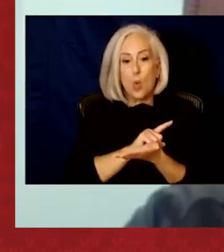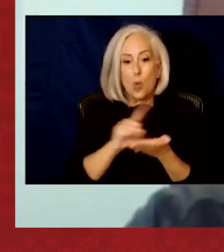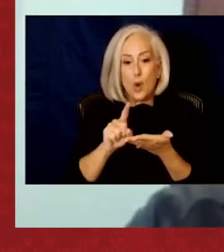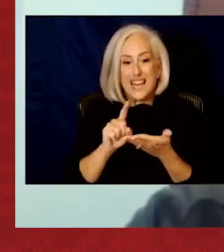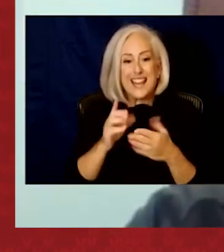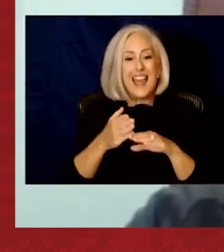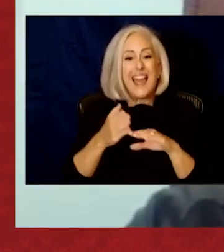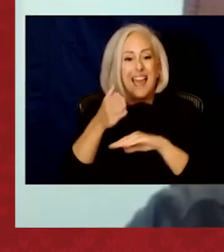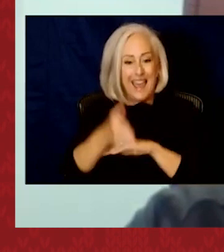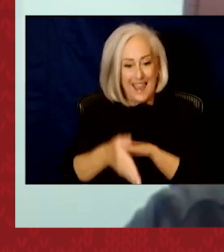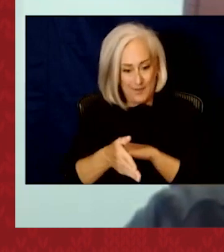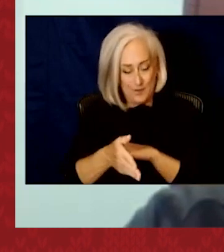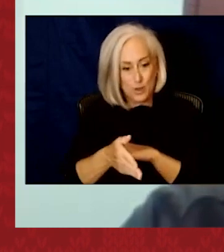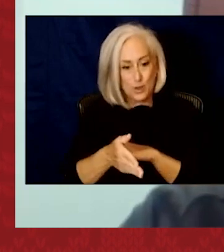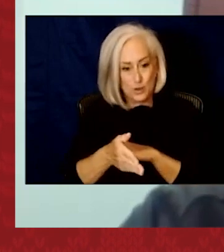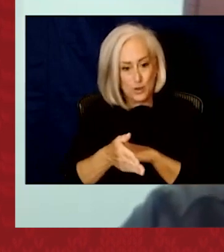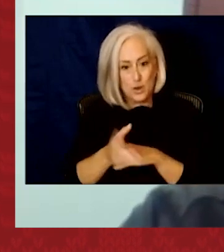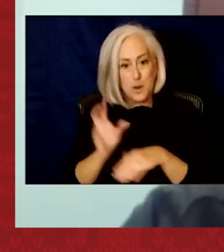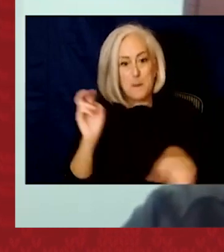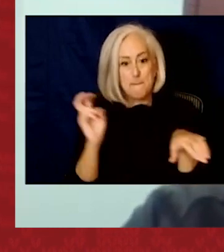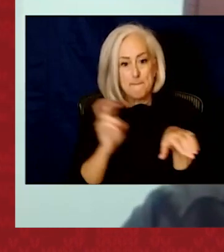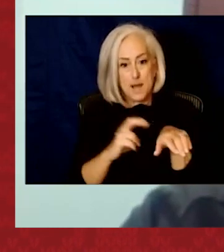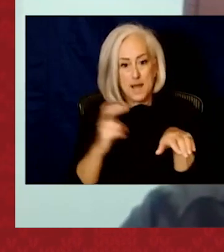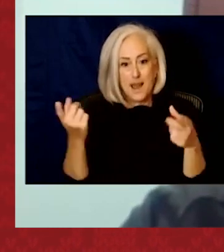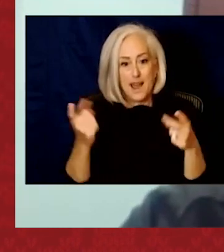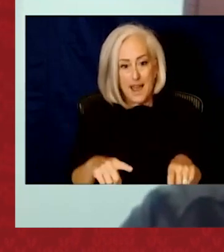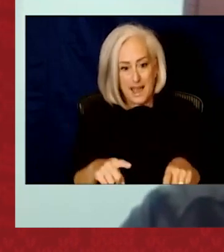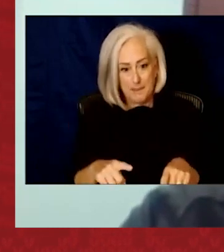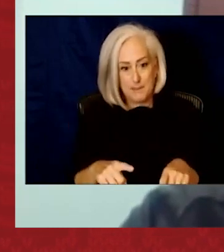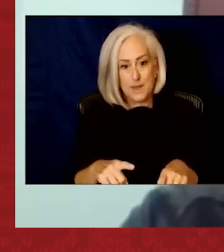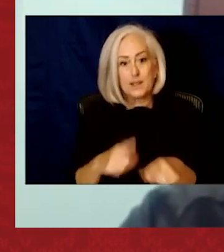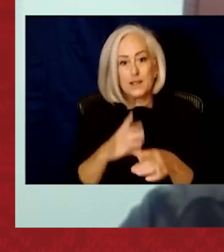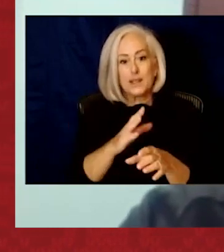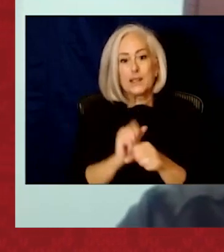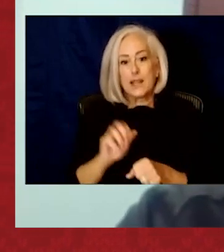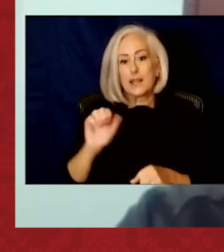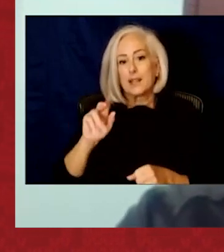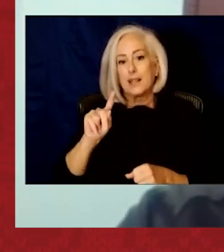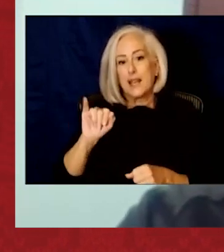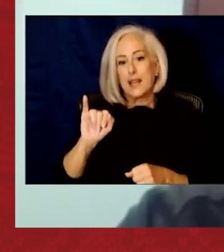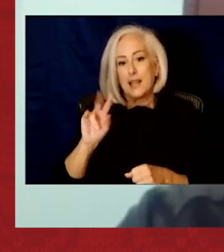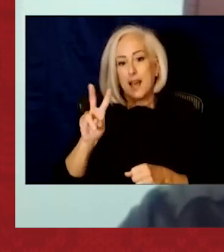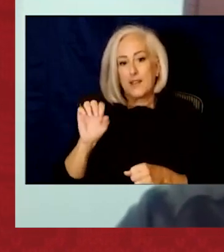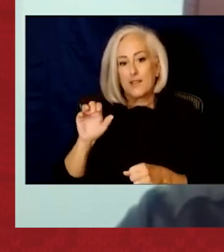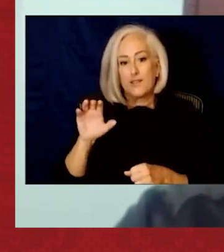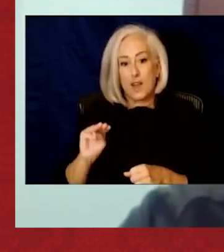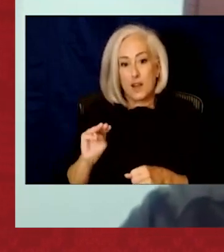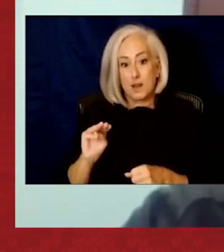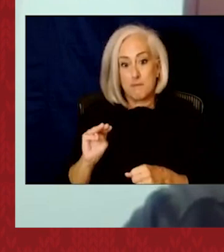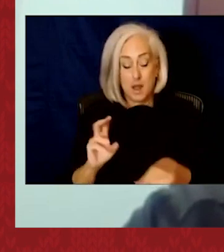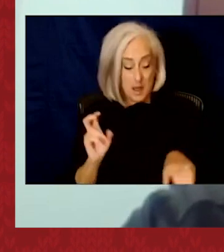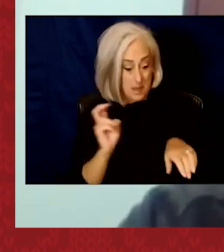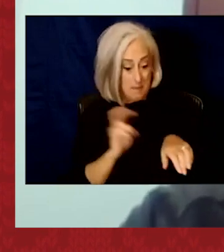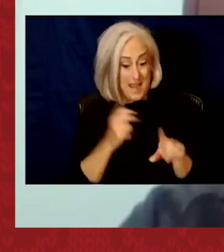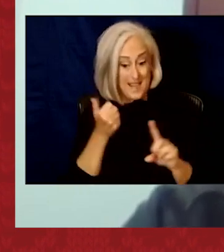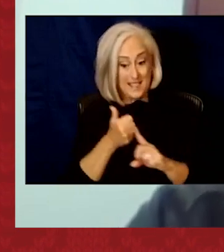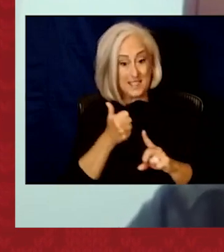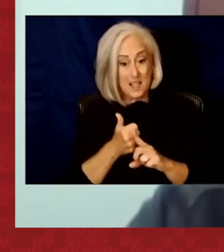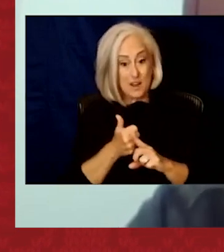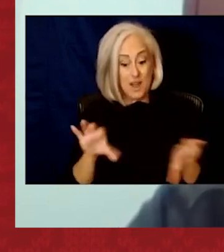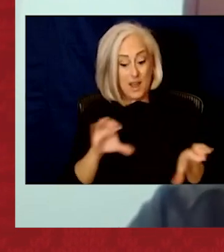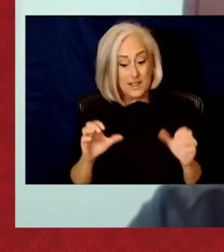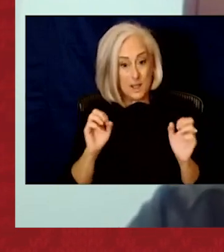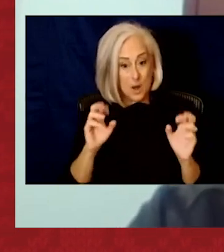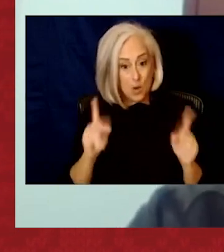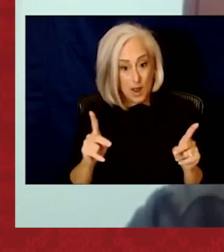and after getting the anti-venom. But the initial bite really, I did okay through, and my stay in the hospital